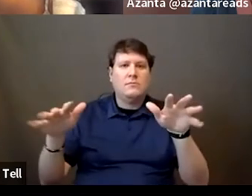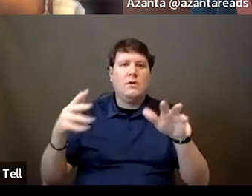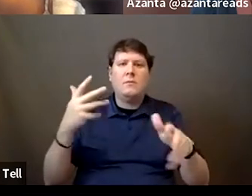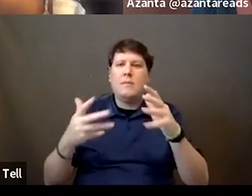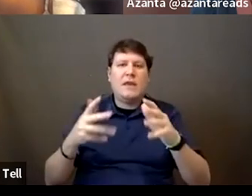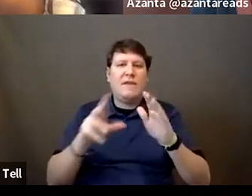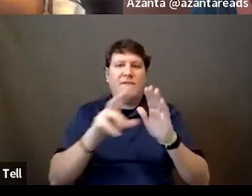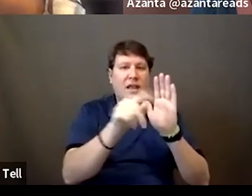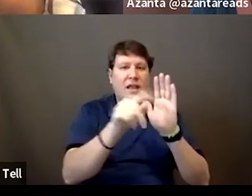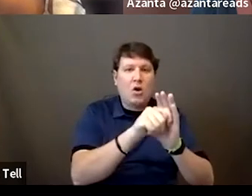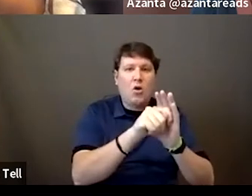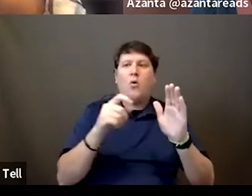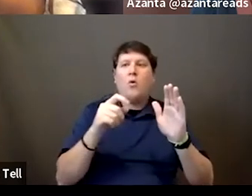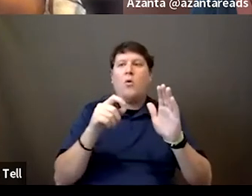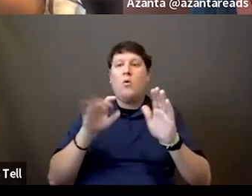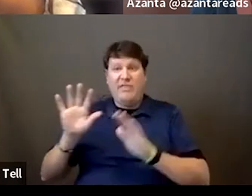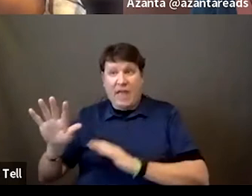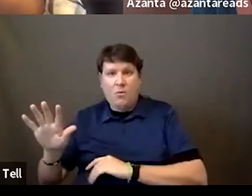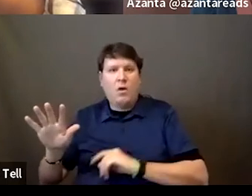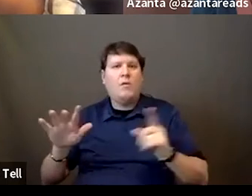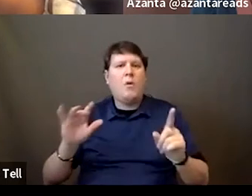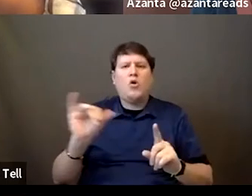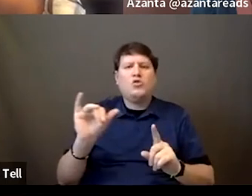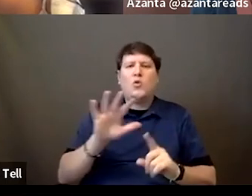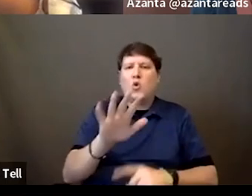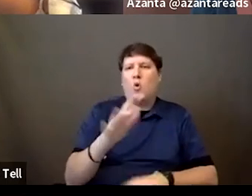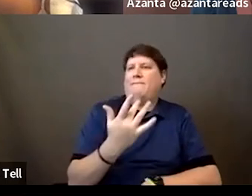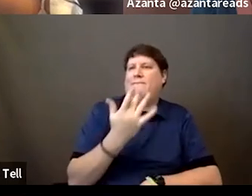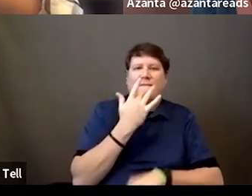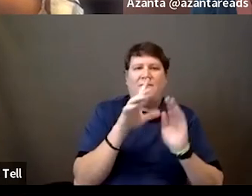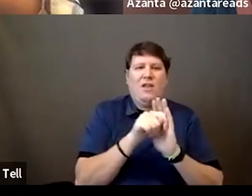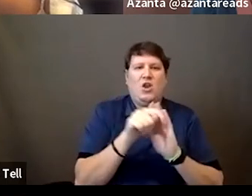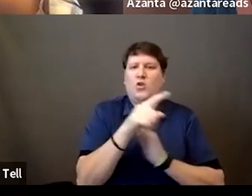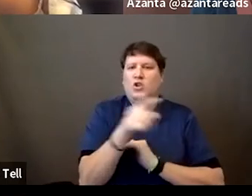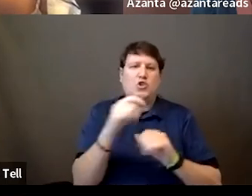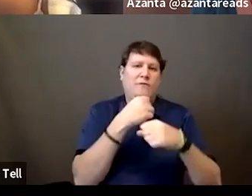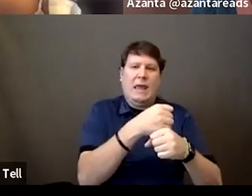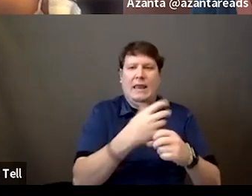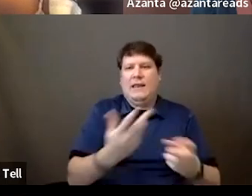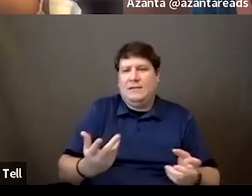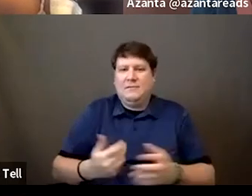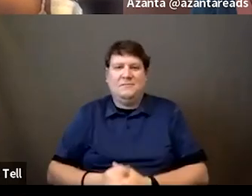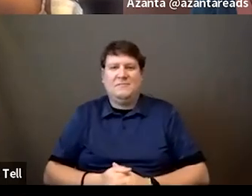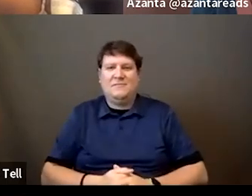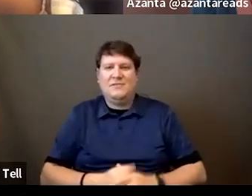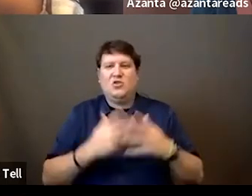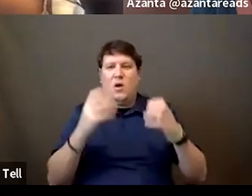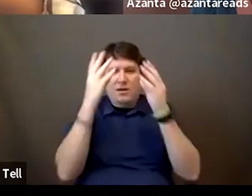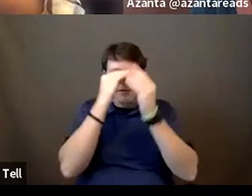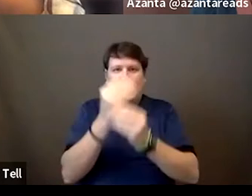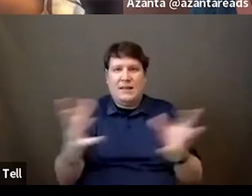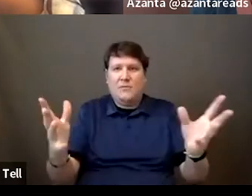video that you're most passionate about, that you absolutely is your, you know, star video that you want people to know about?